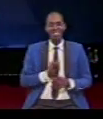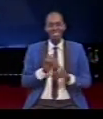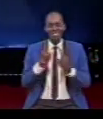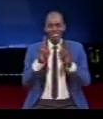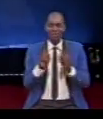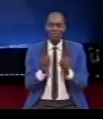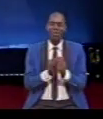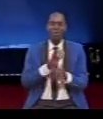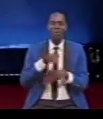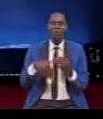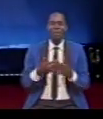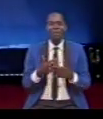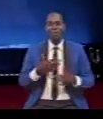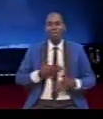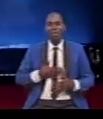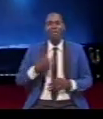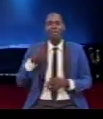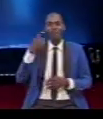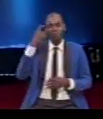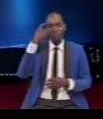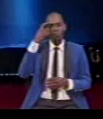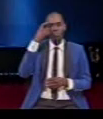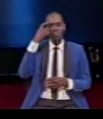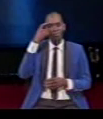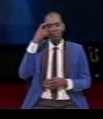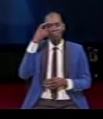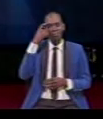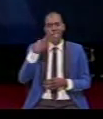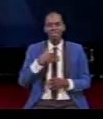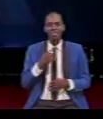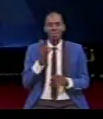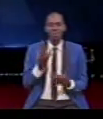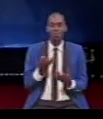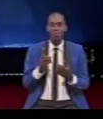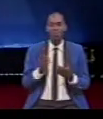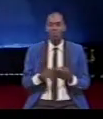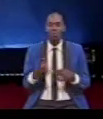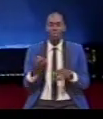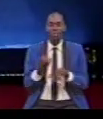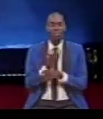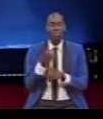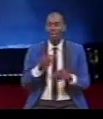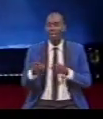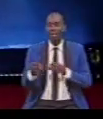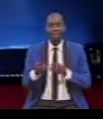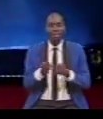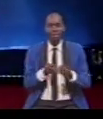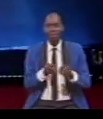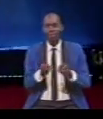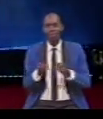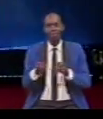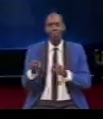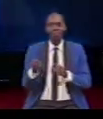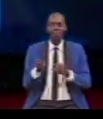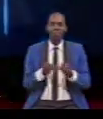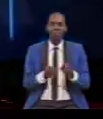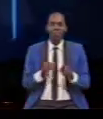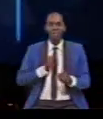I try with all my might, but I just can't win the fight. I'm